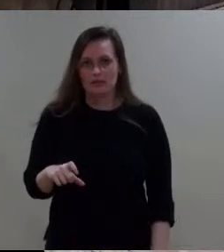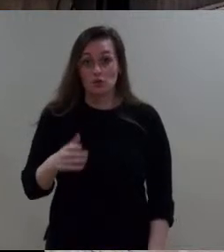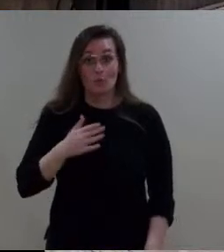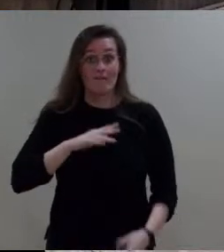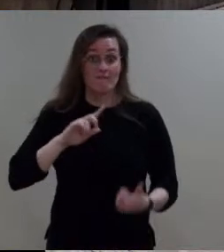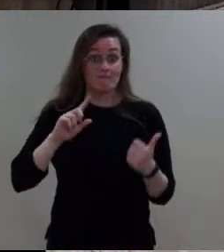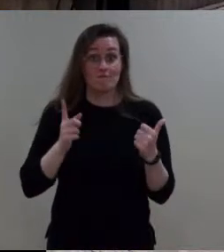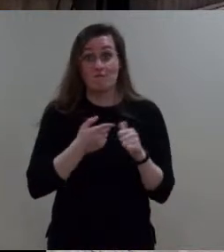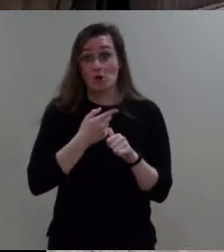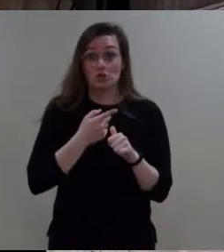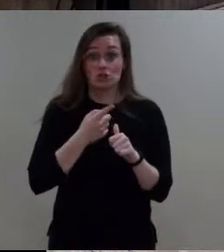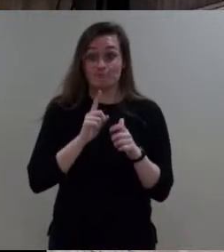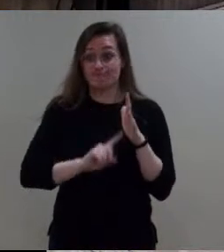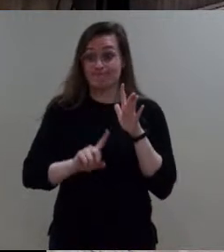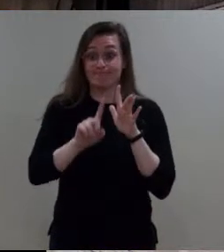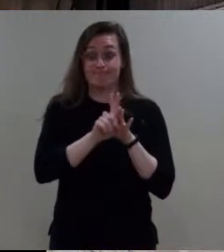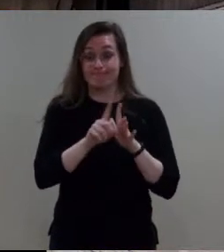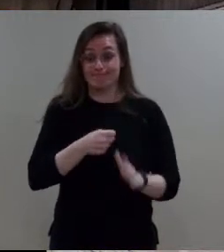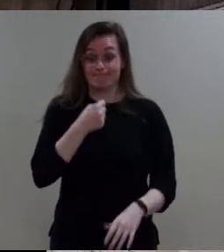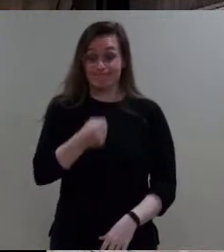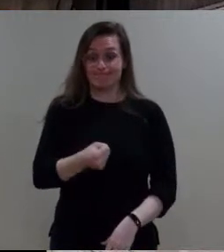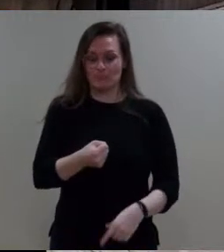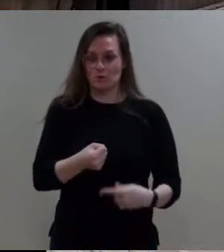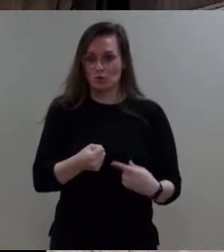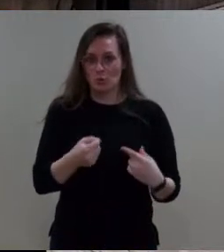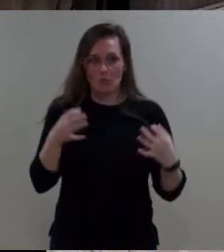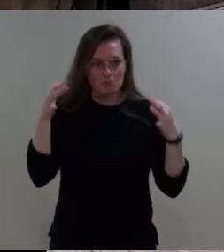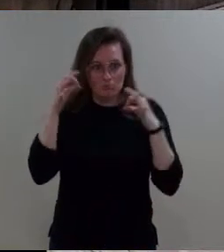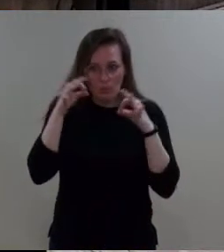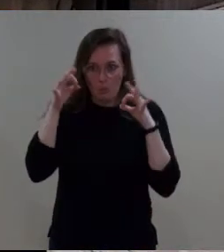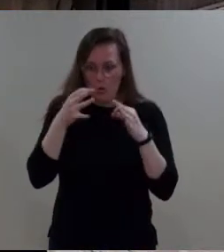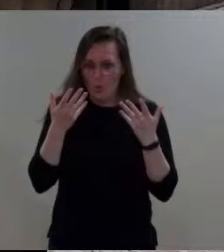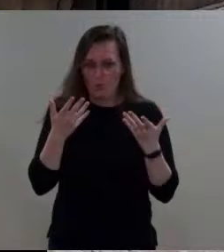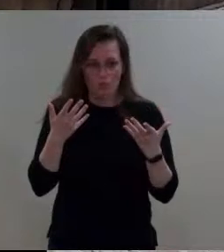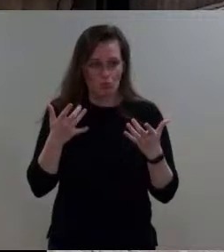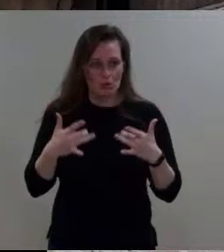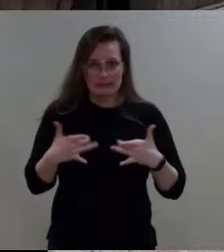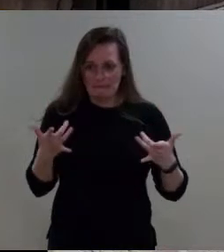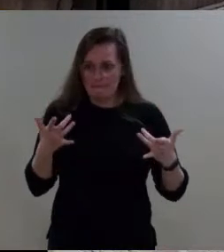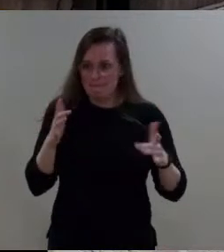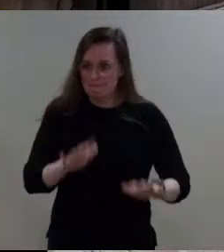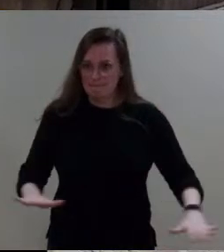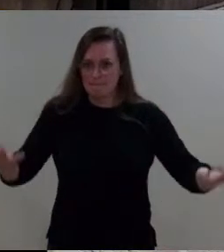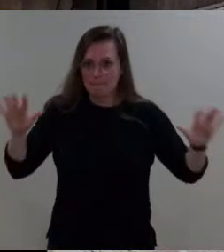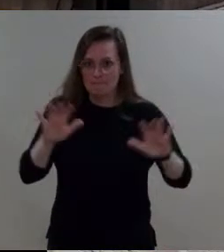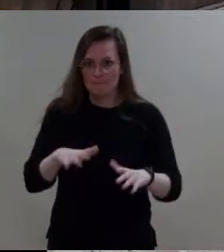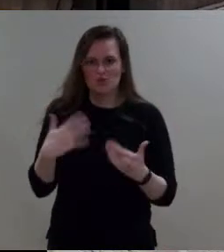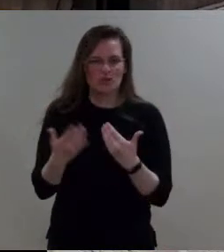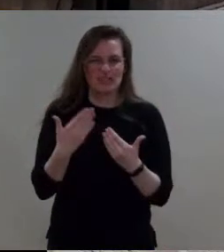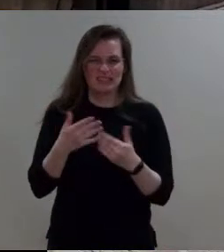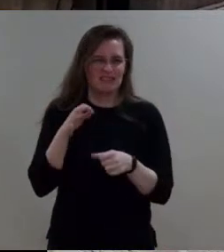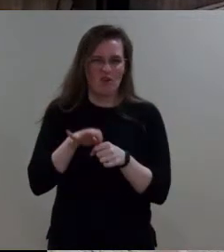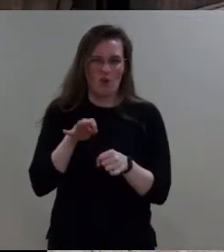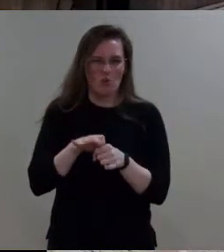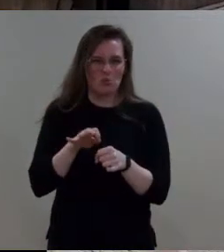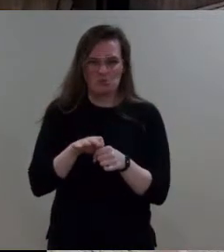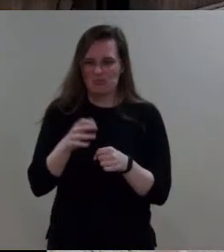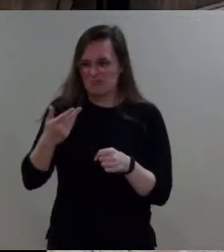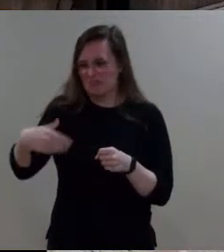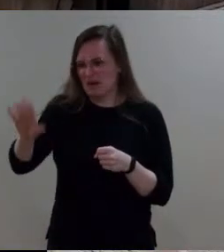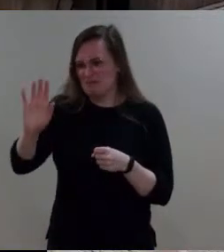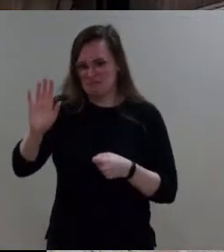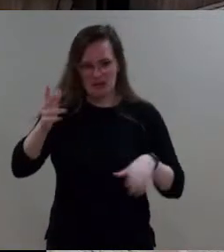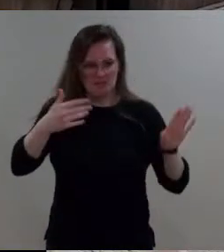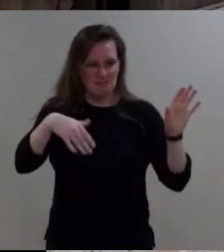didn't really know what any of this stuff was about. And so it was easy to vote people away, let